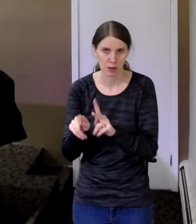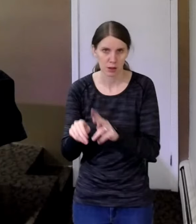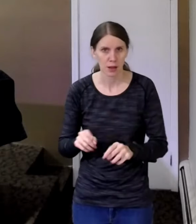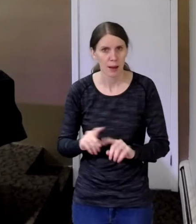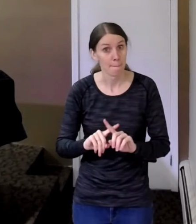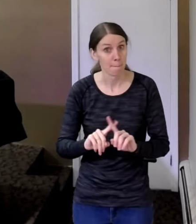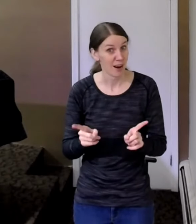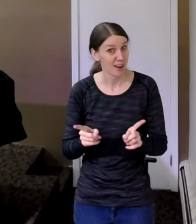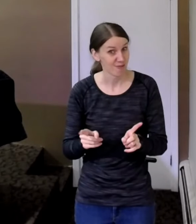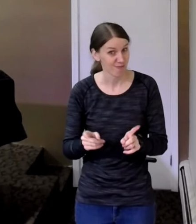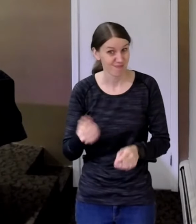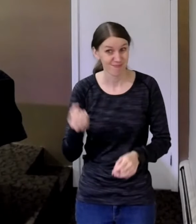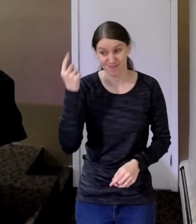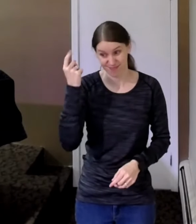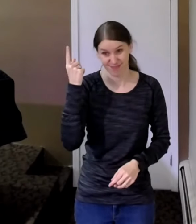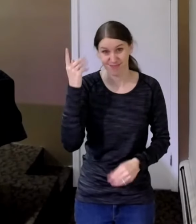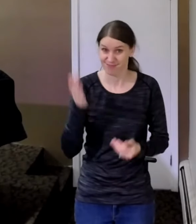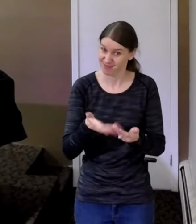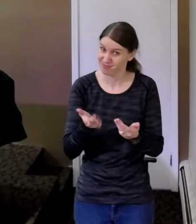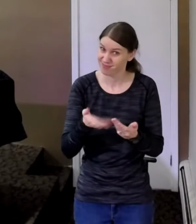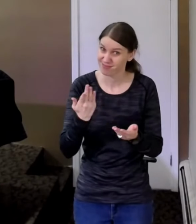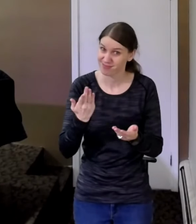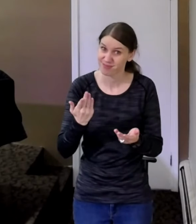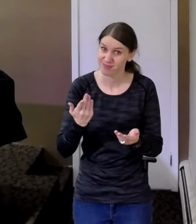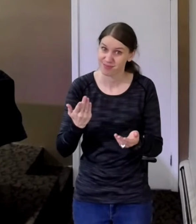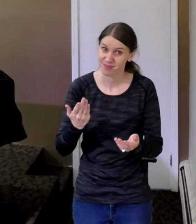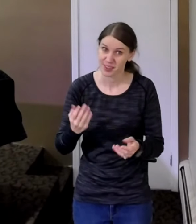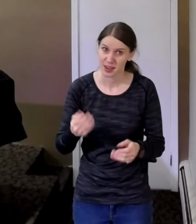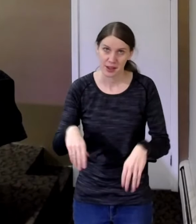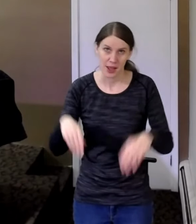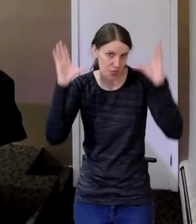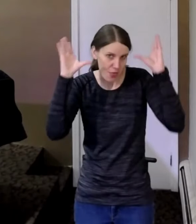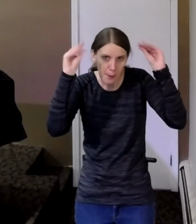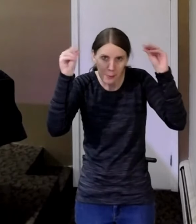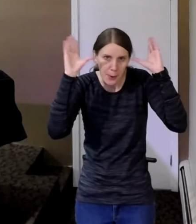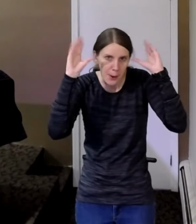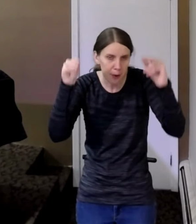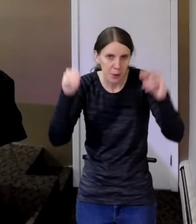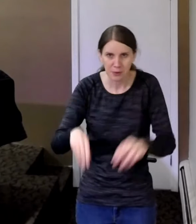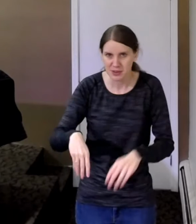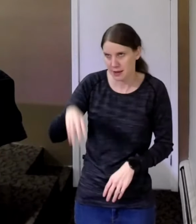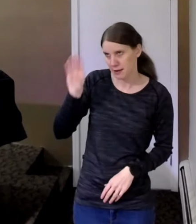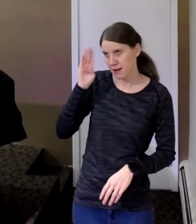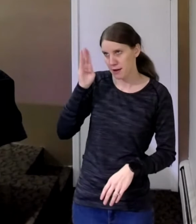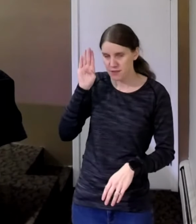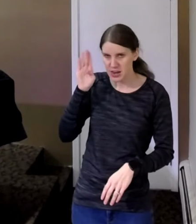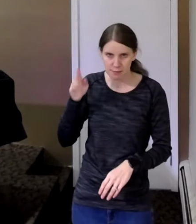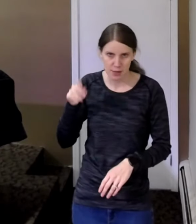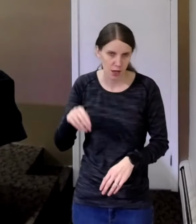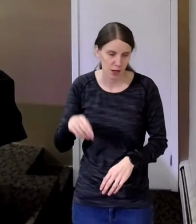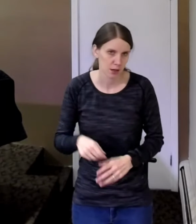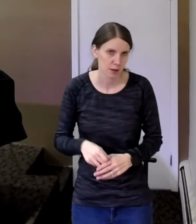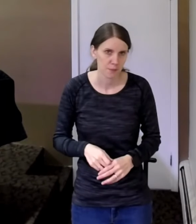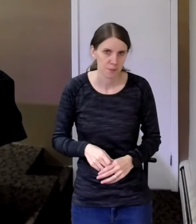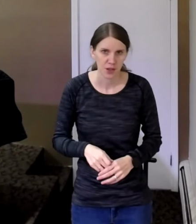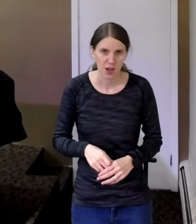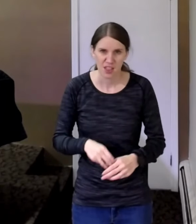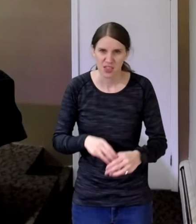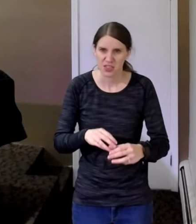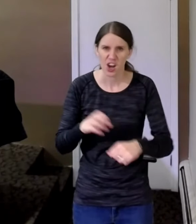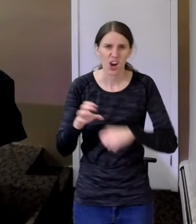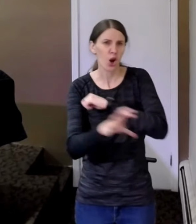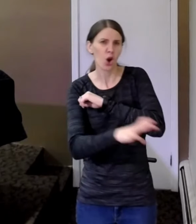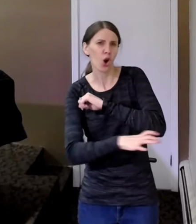wonder with what news and social media and the cultures